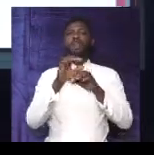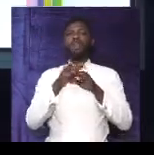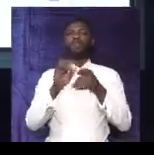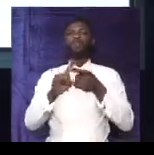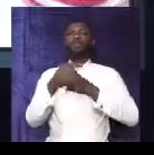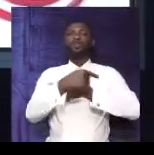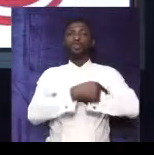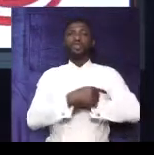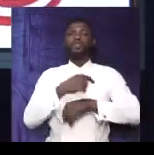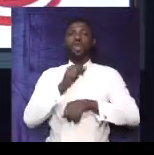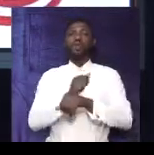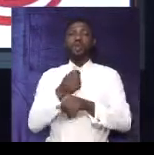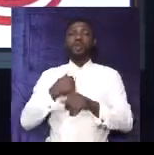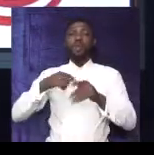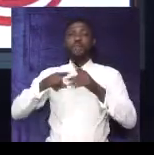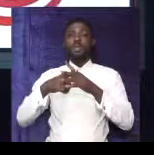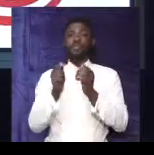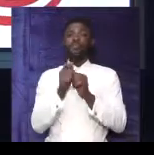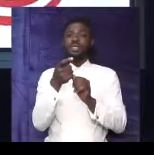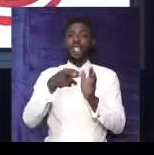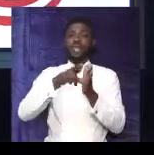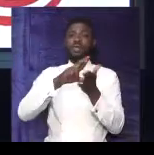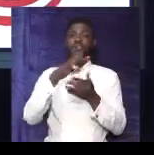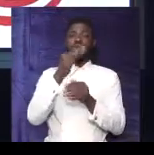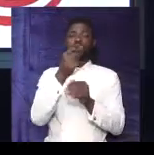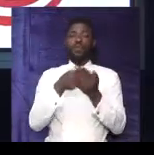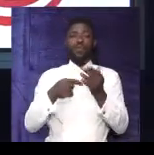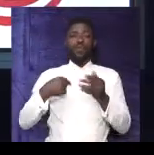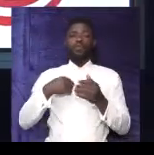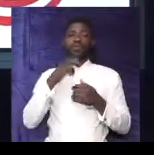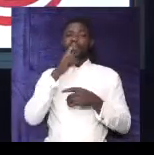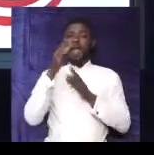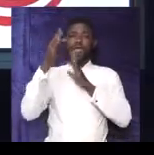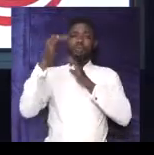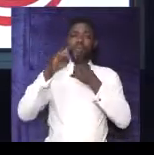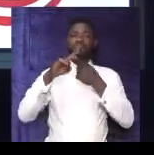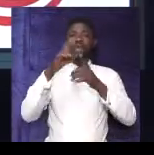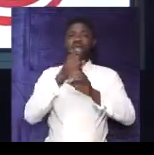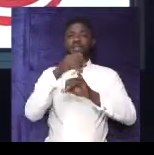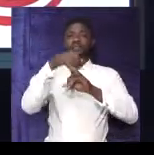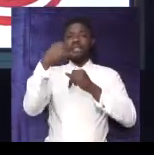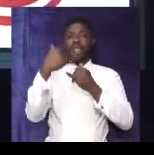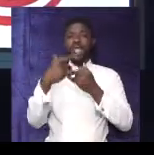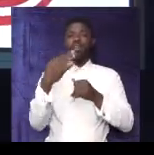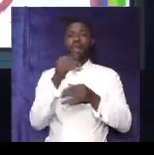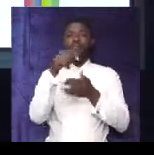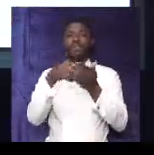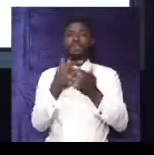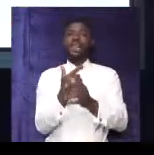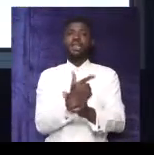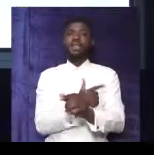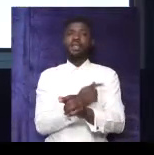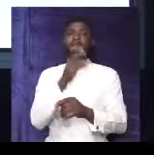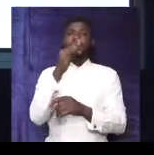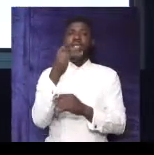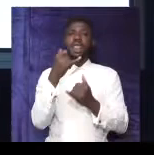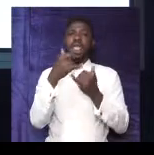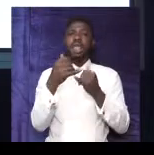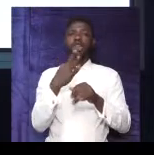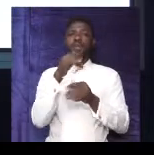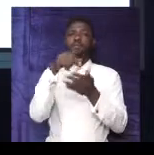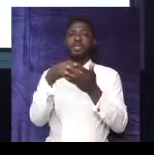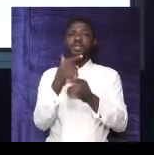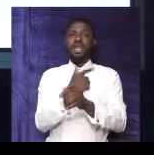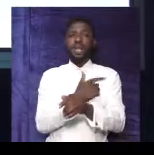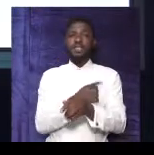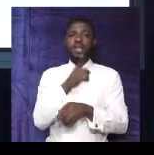Now, moving on to today's work, we'll begin with a review of what we're expected to achieve at the end of this lesson.